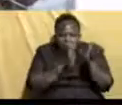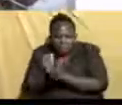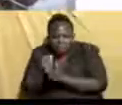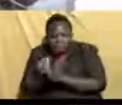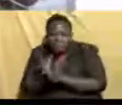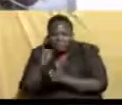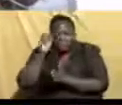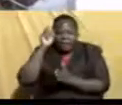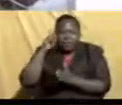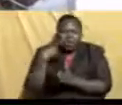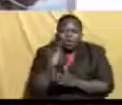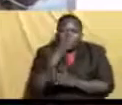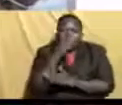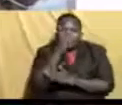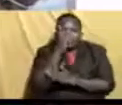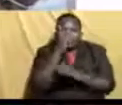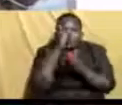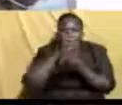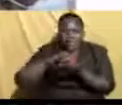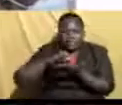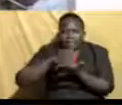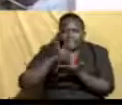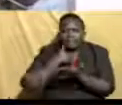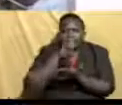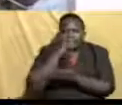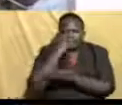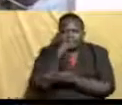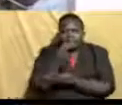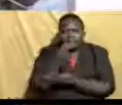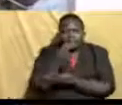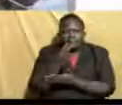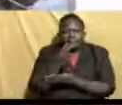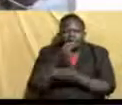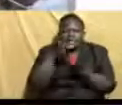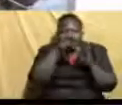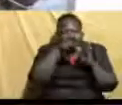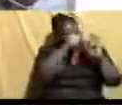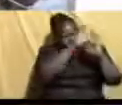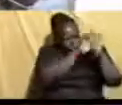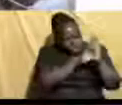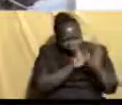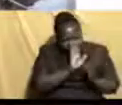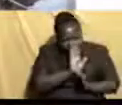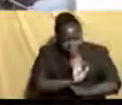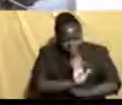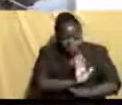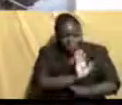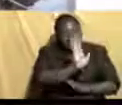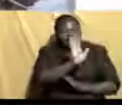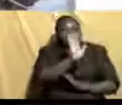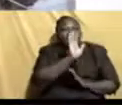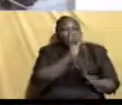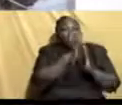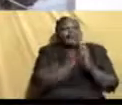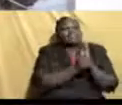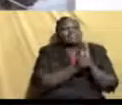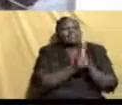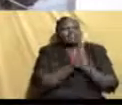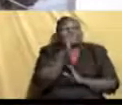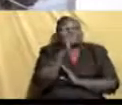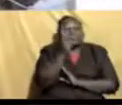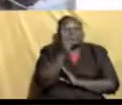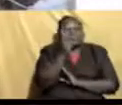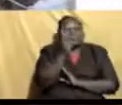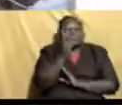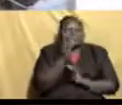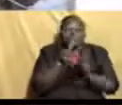in, I think, only two places that I have seen in our constitution. One is the constitution itself, in Article 2, I